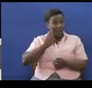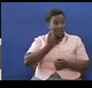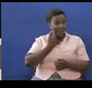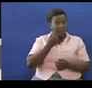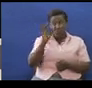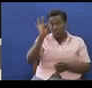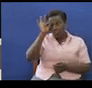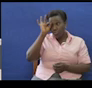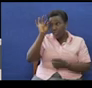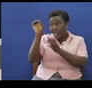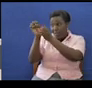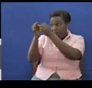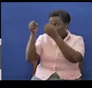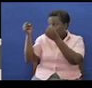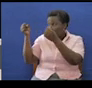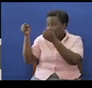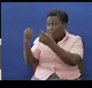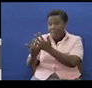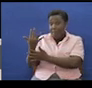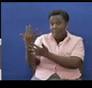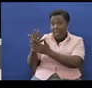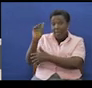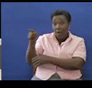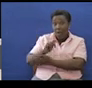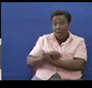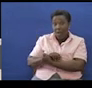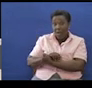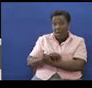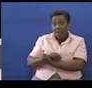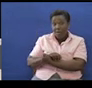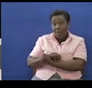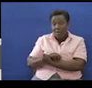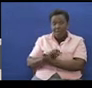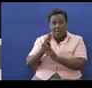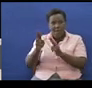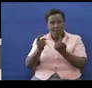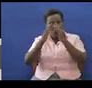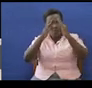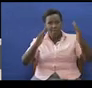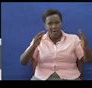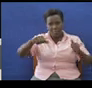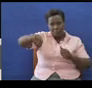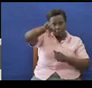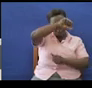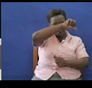call vegetation. If you look outside the window, what type of vegetation do you see?